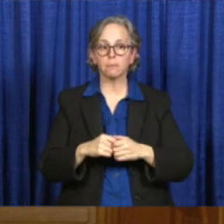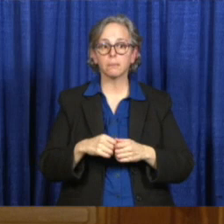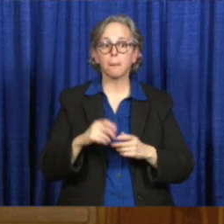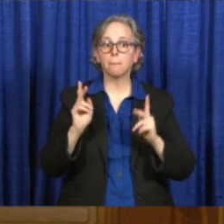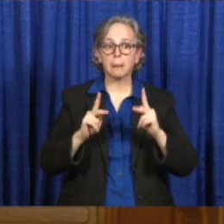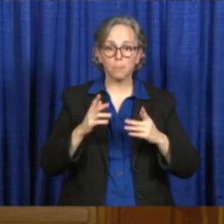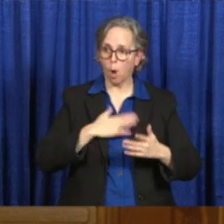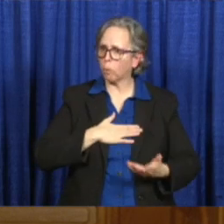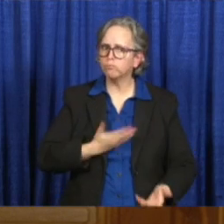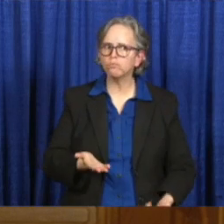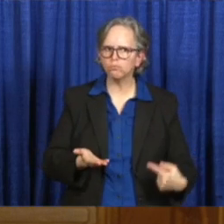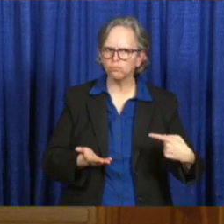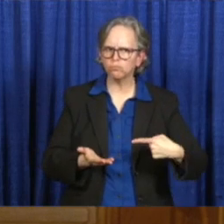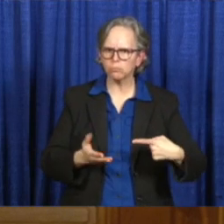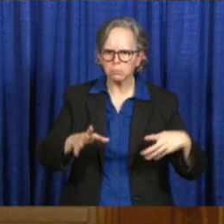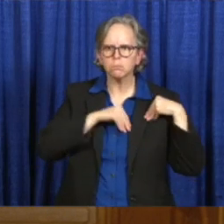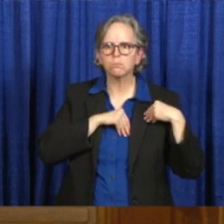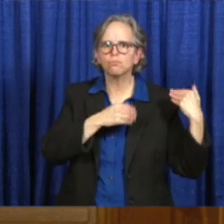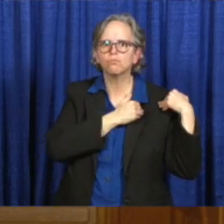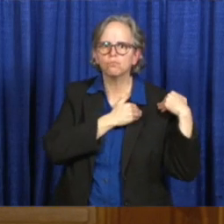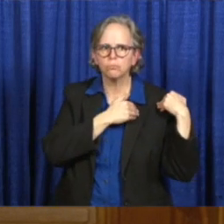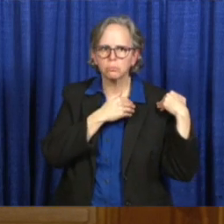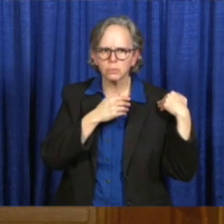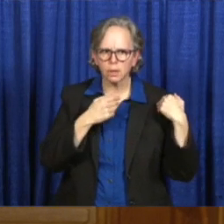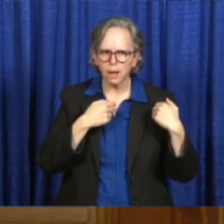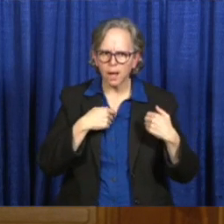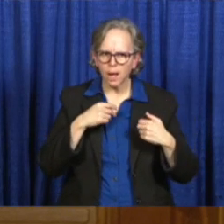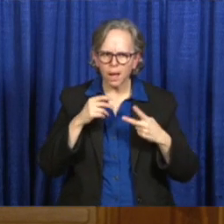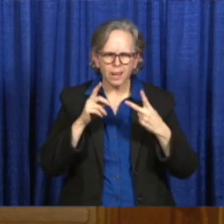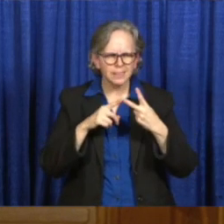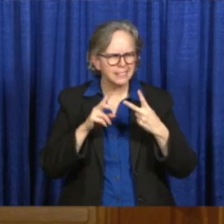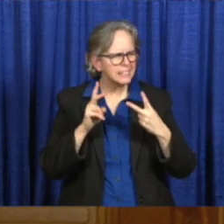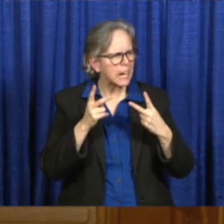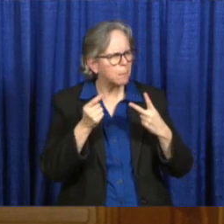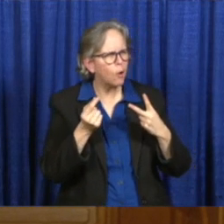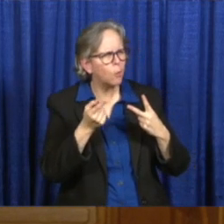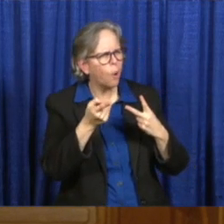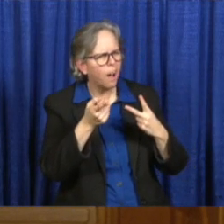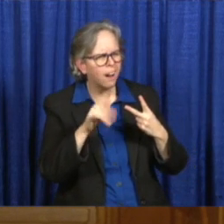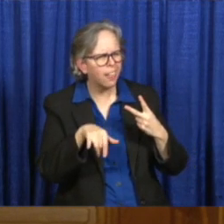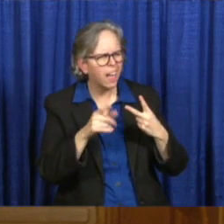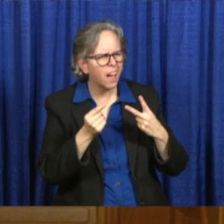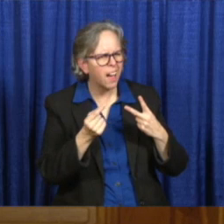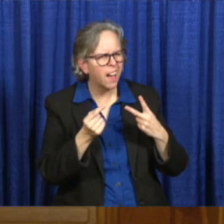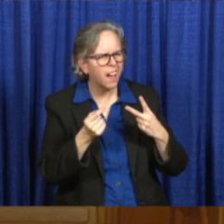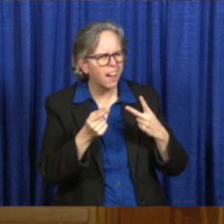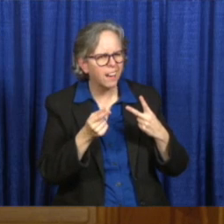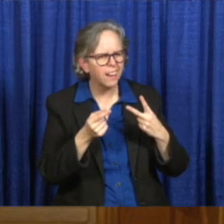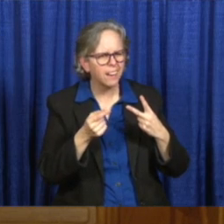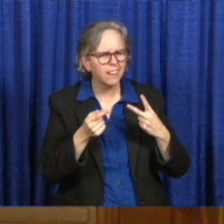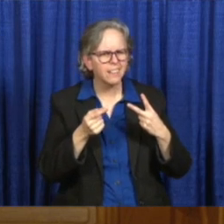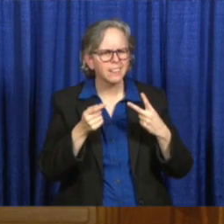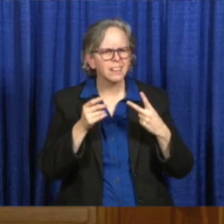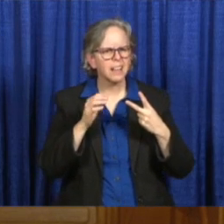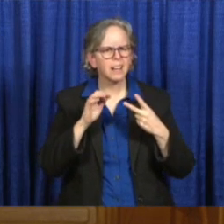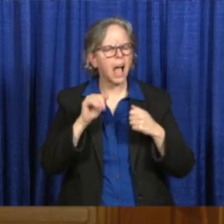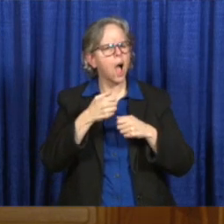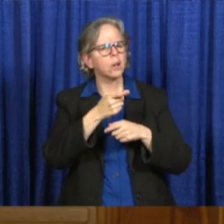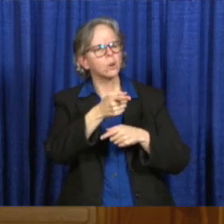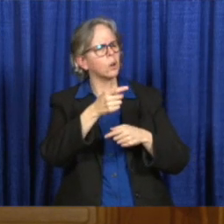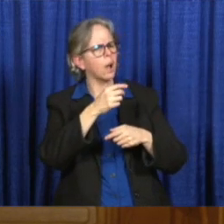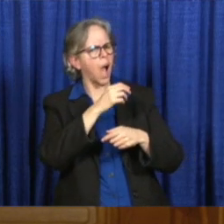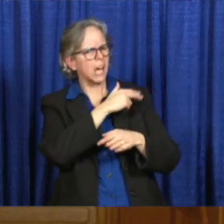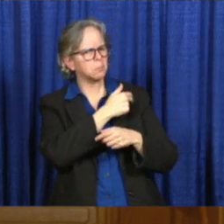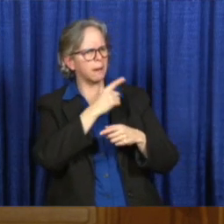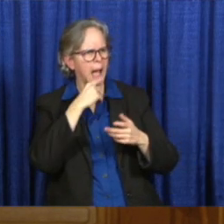you had a second part of the question. Yeah, is there a plan to help make sure that hospitals aren't having to lay off workers or are losing so much money